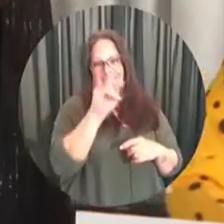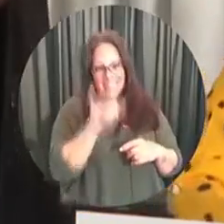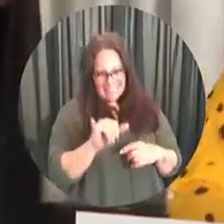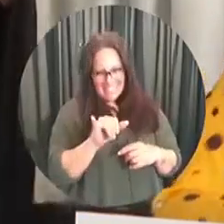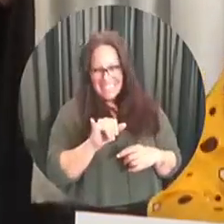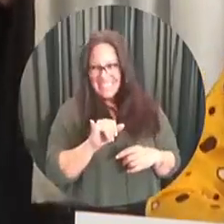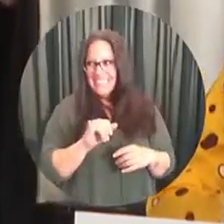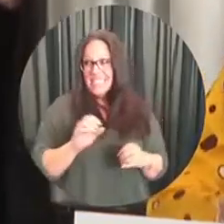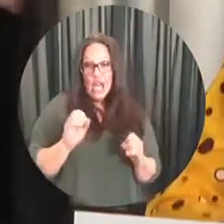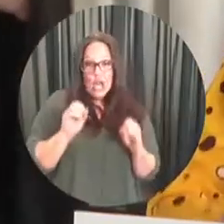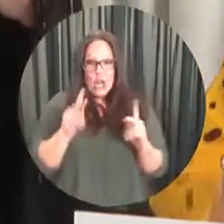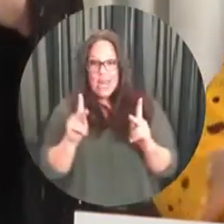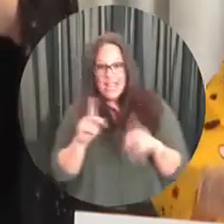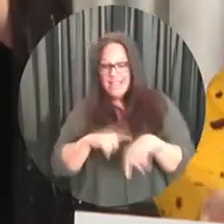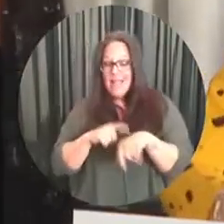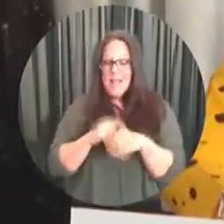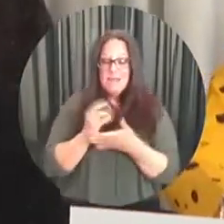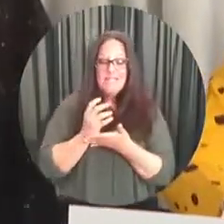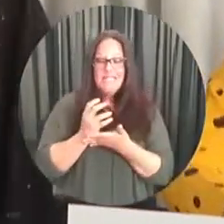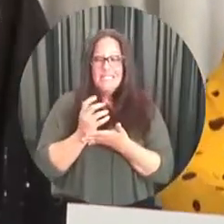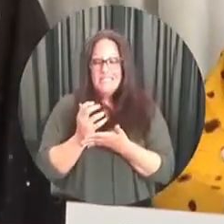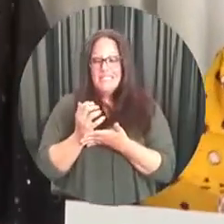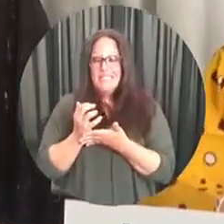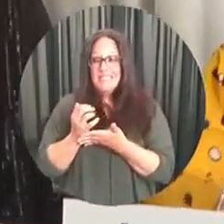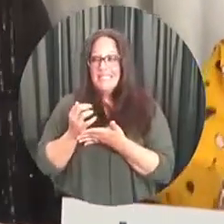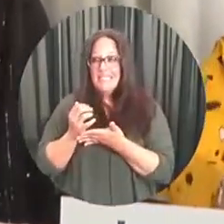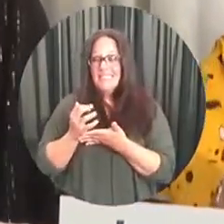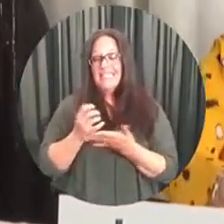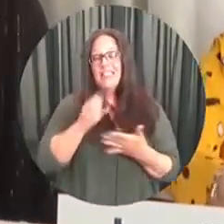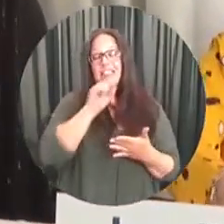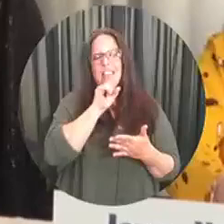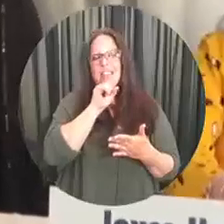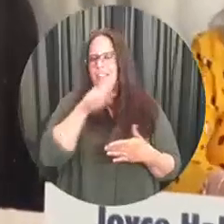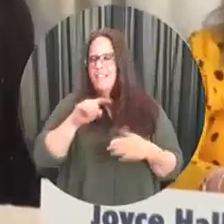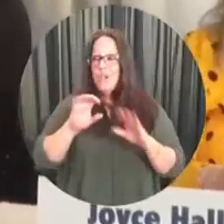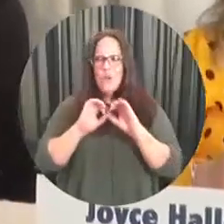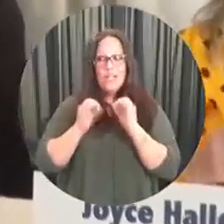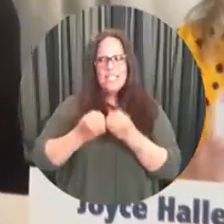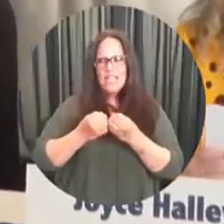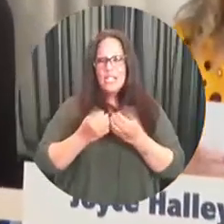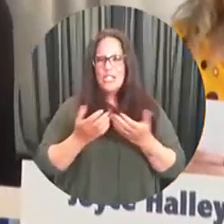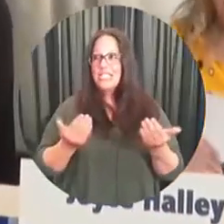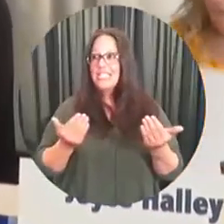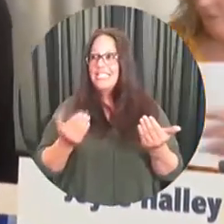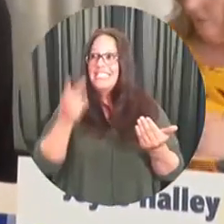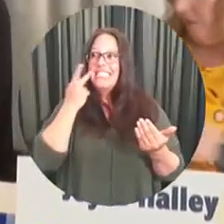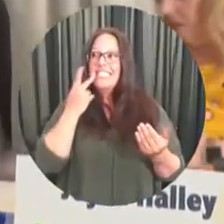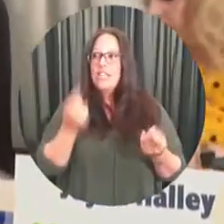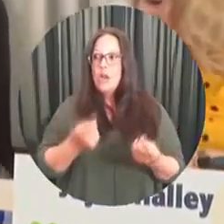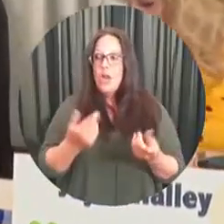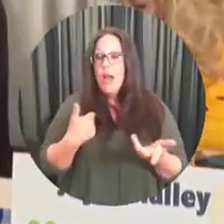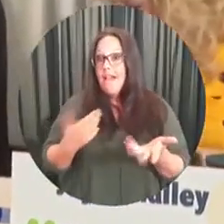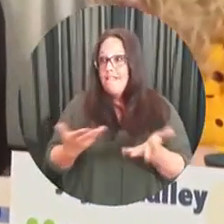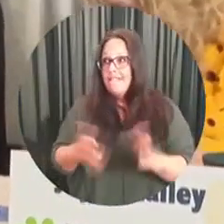down, folks who love Miss Pam and her organizations. Let's give her a call. Yes.